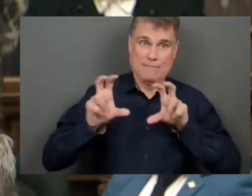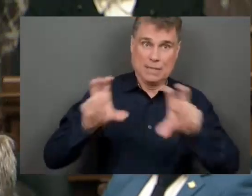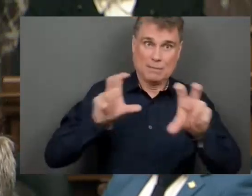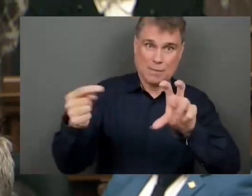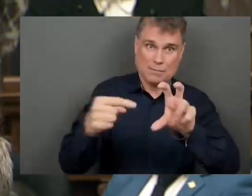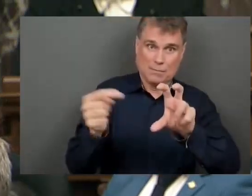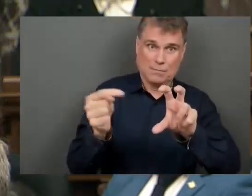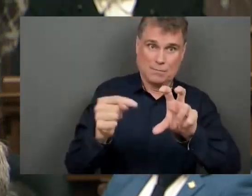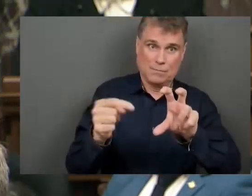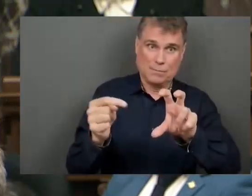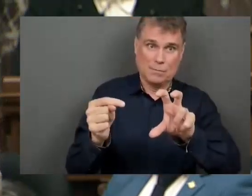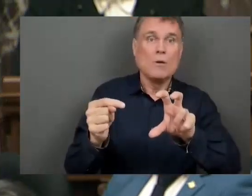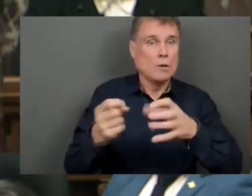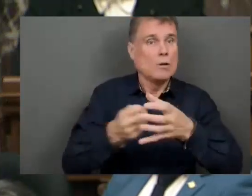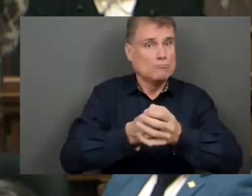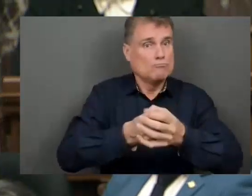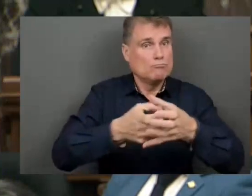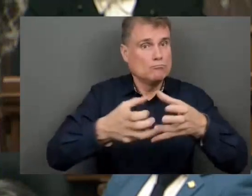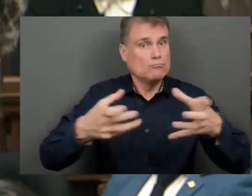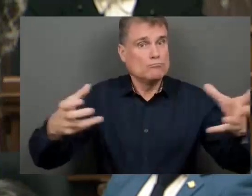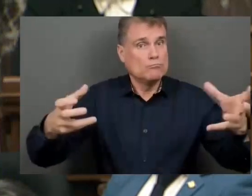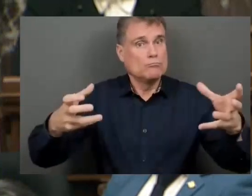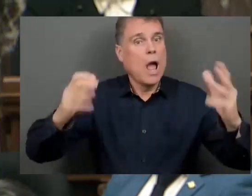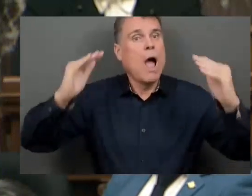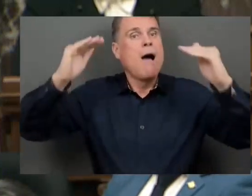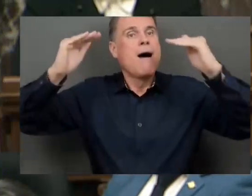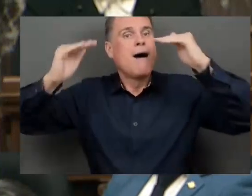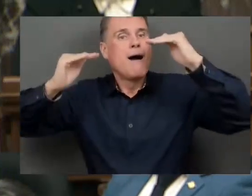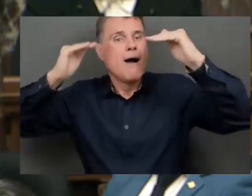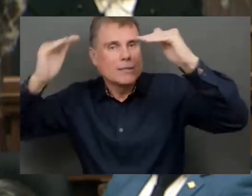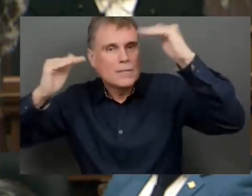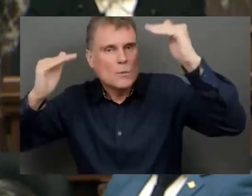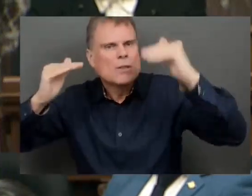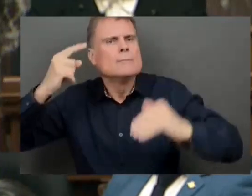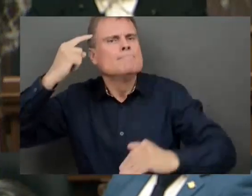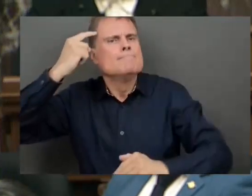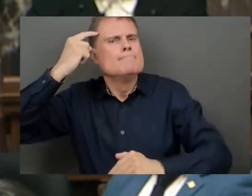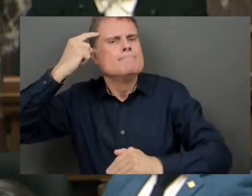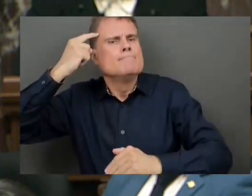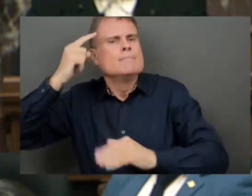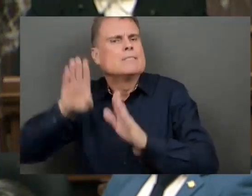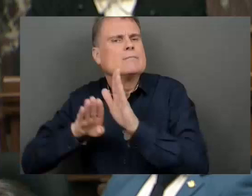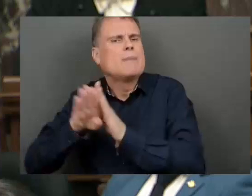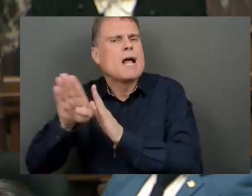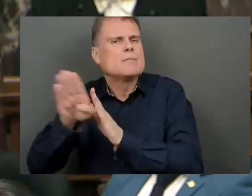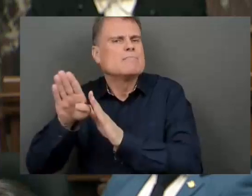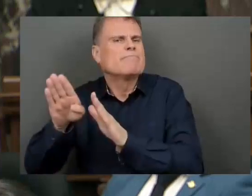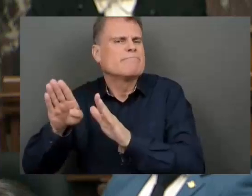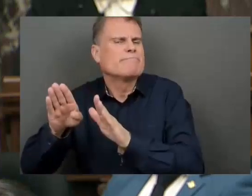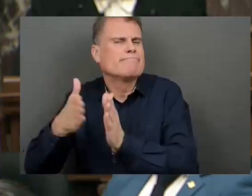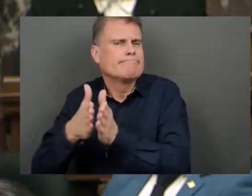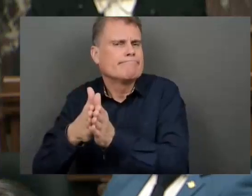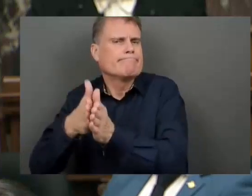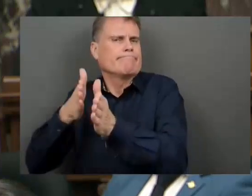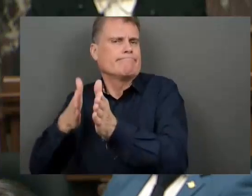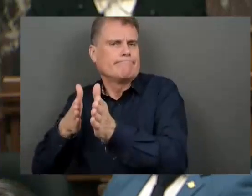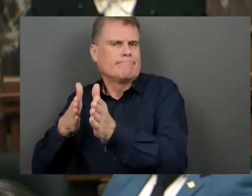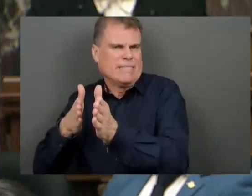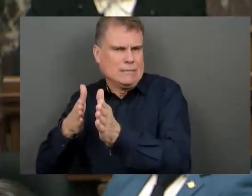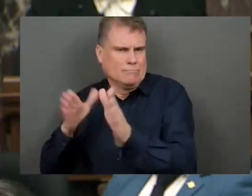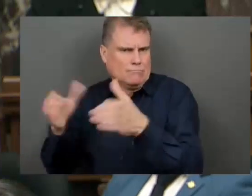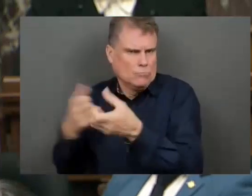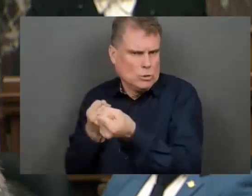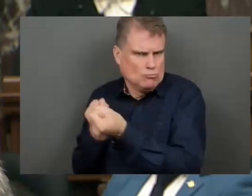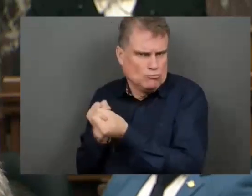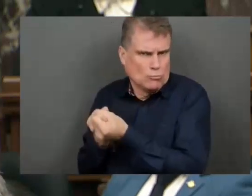developmental disabilities who are served by the Crown Agency, Community Living BC, expanded again this